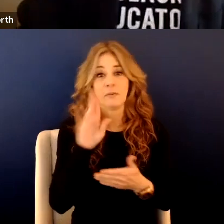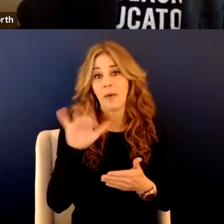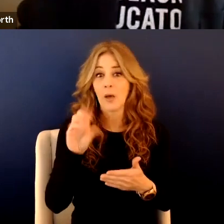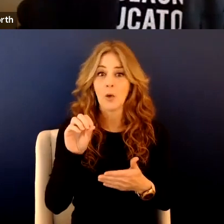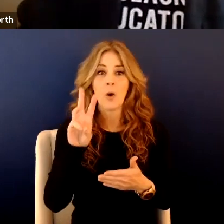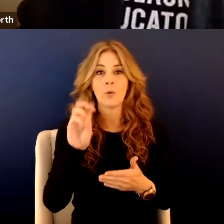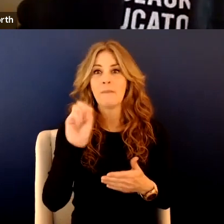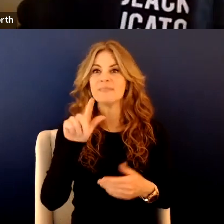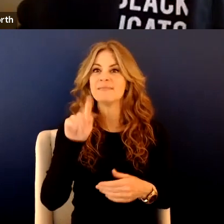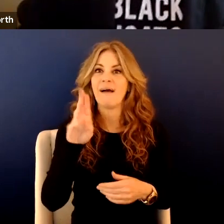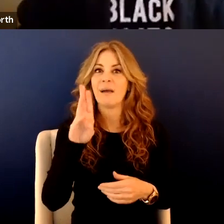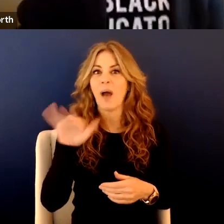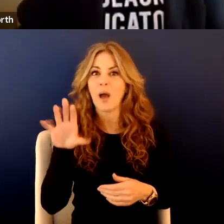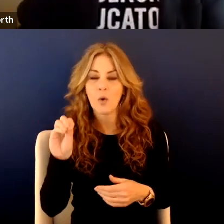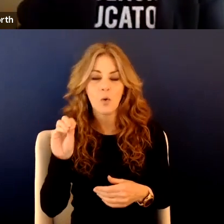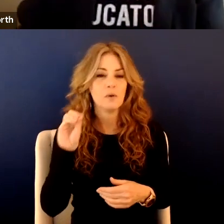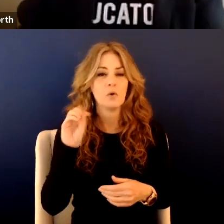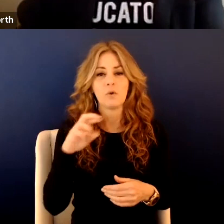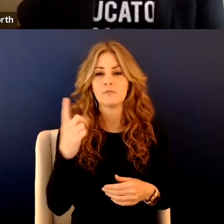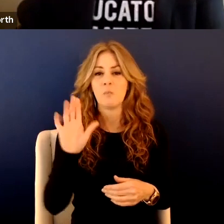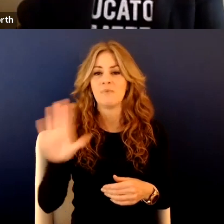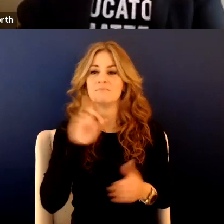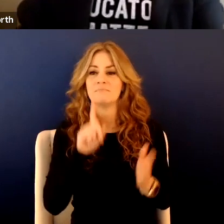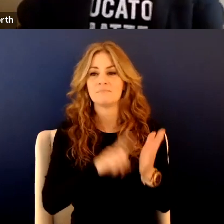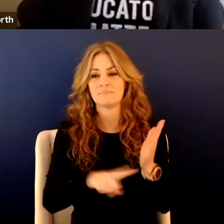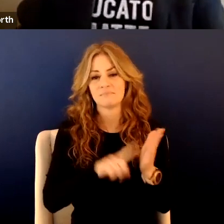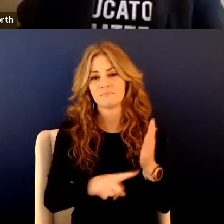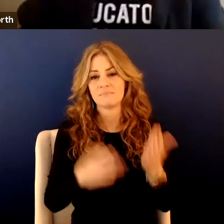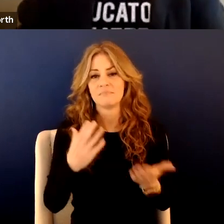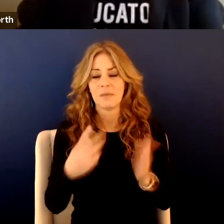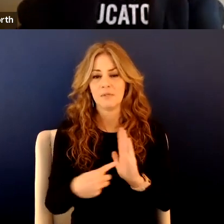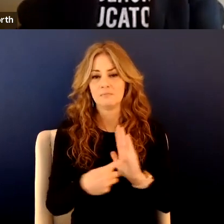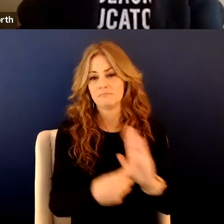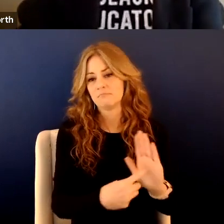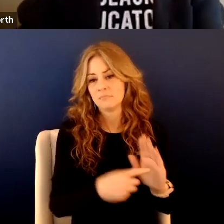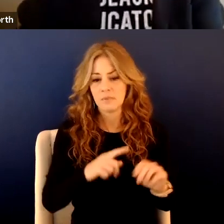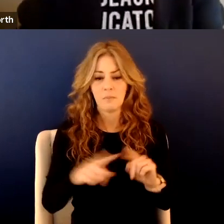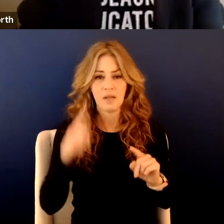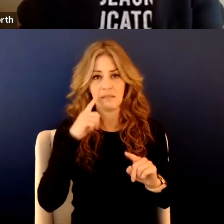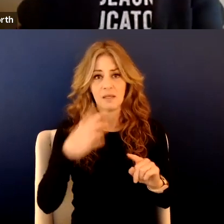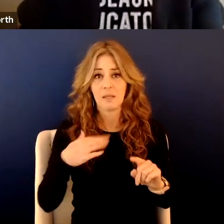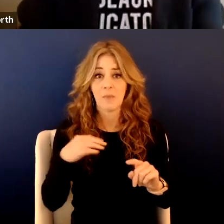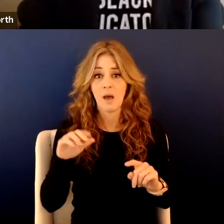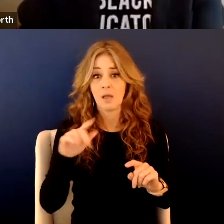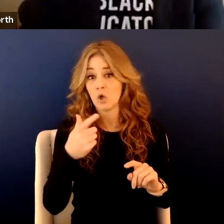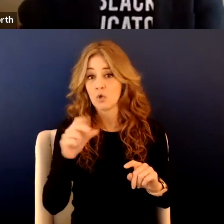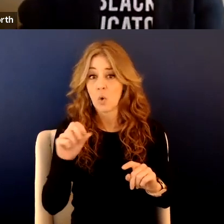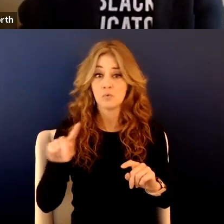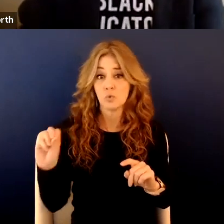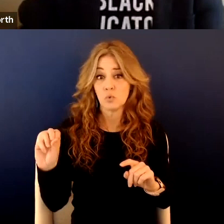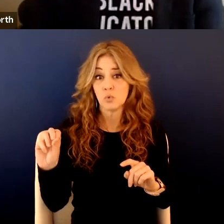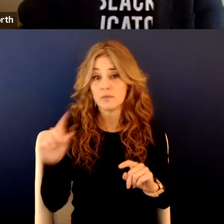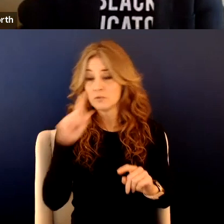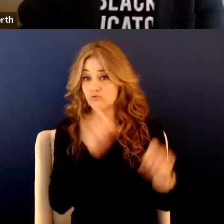bio or somebody's research may sort of put on. But I think my go-to strategy that I've